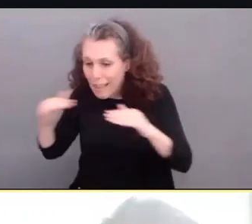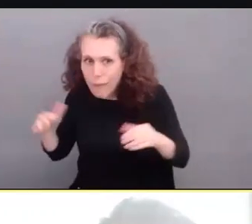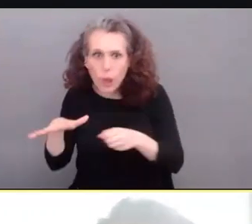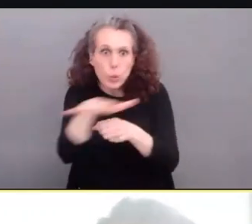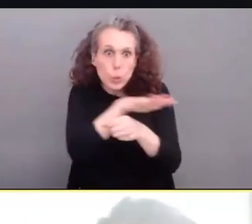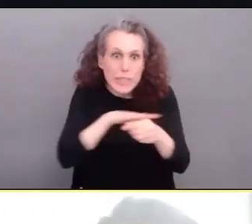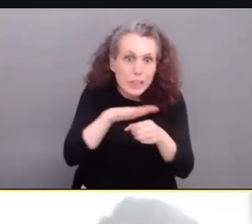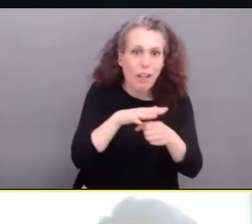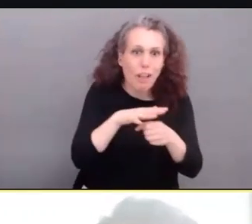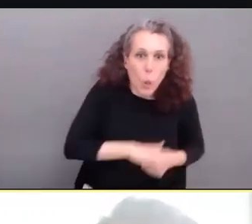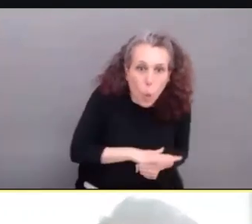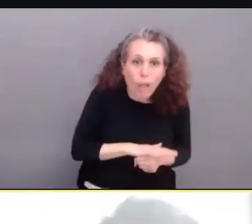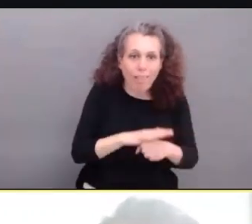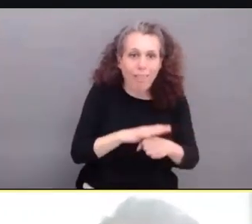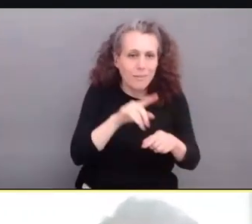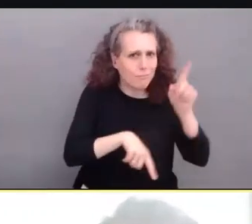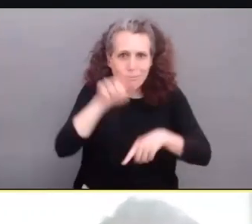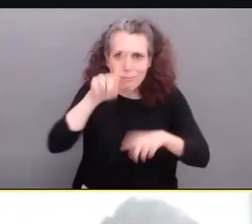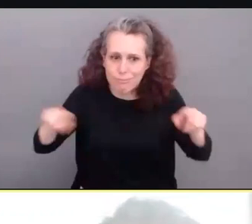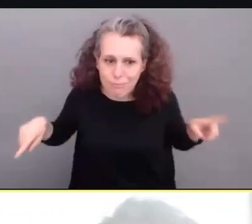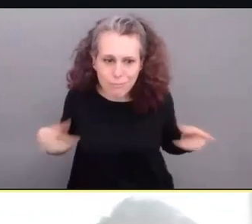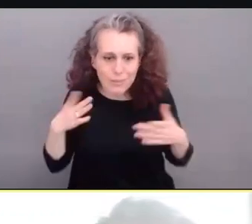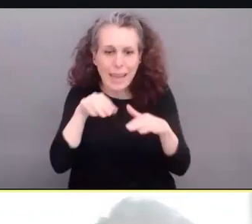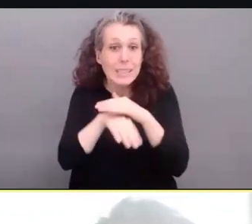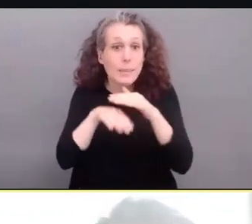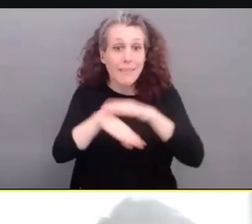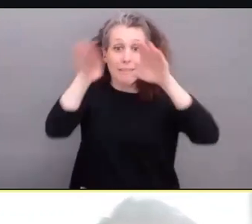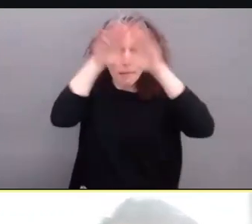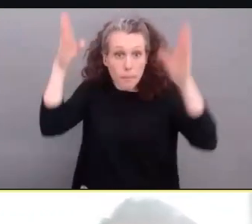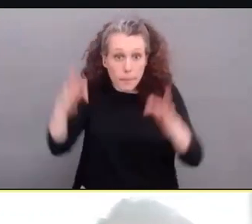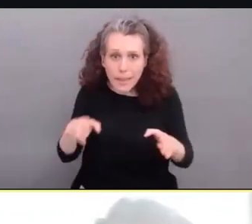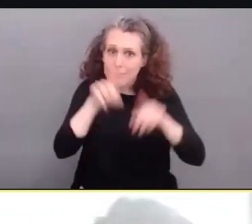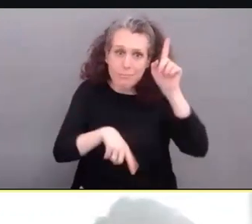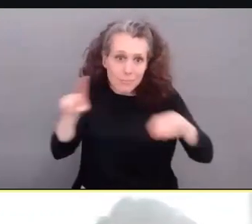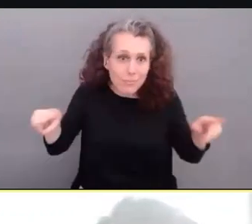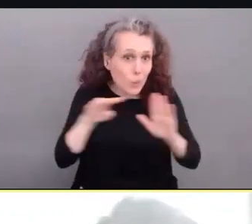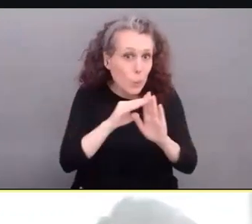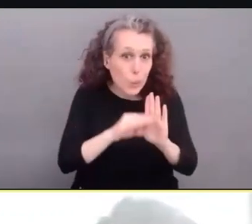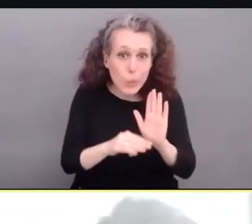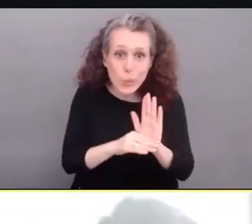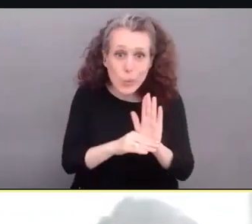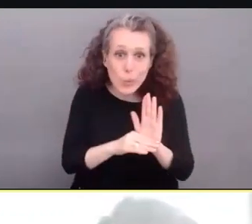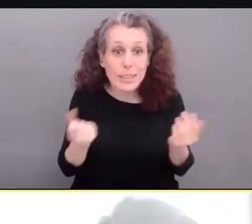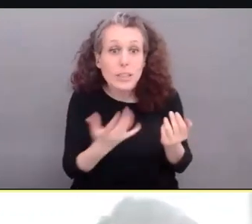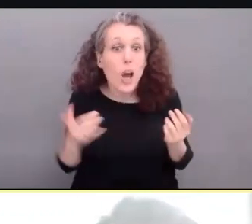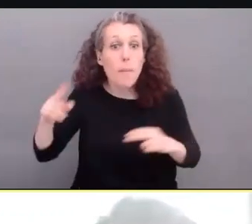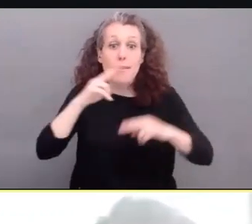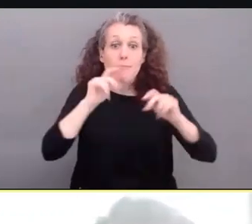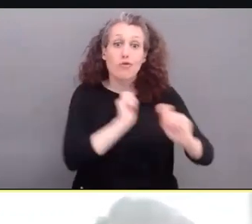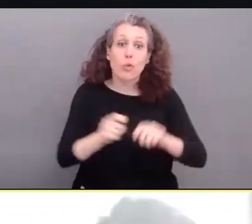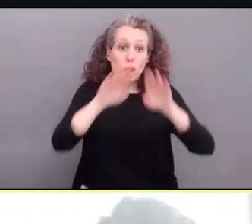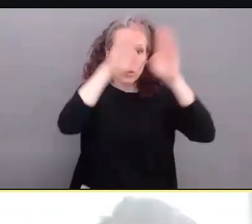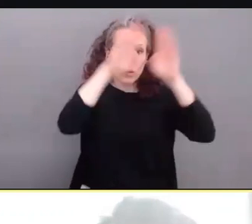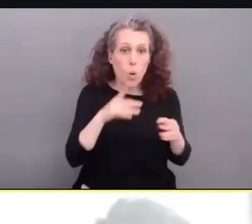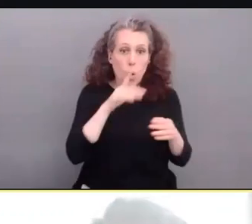different rules on accessibility of the built environment. Sometimes the construction codes are not up to